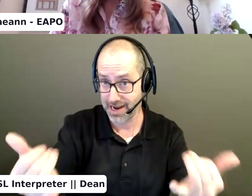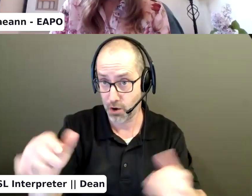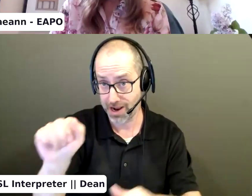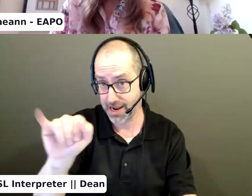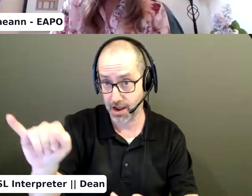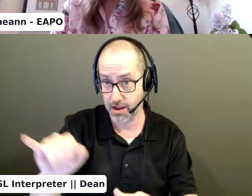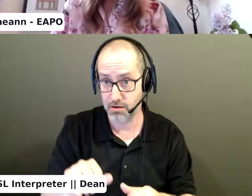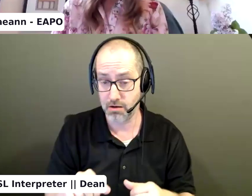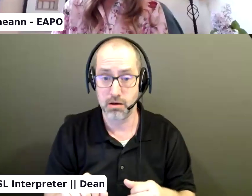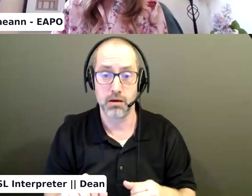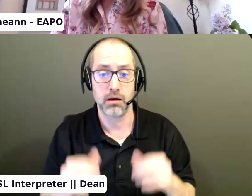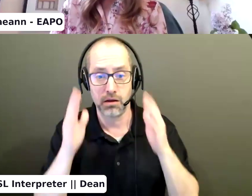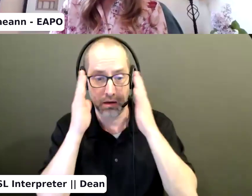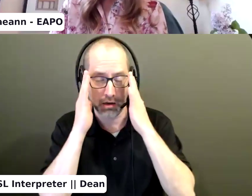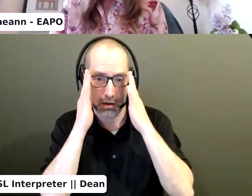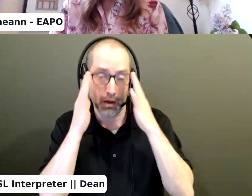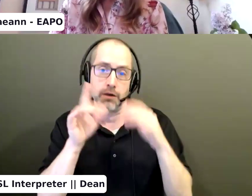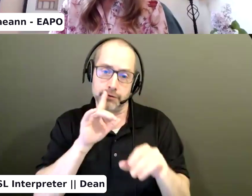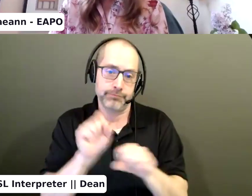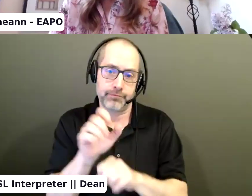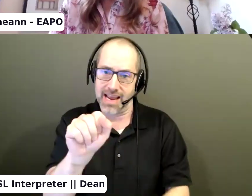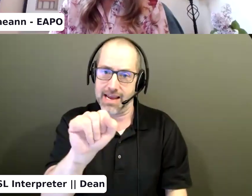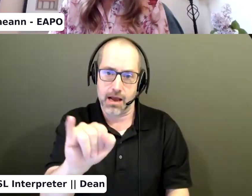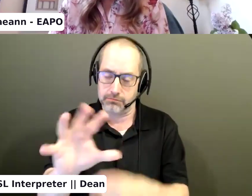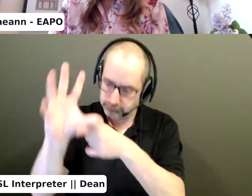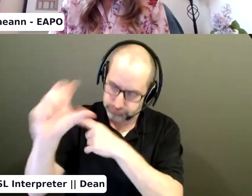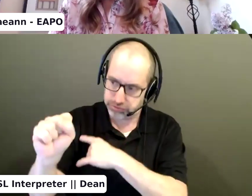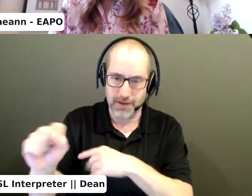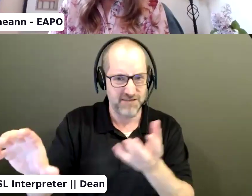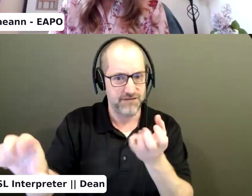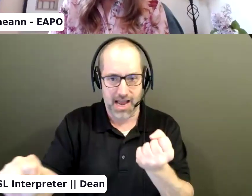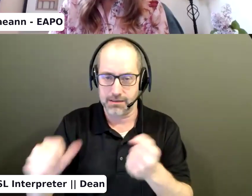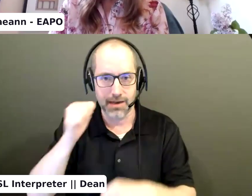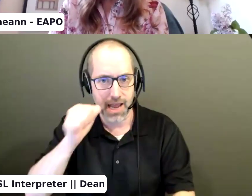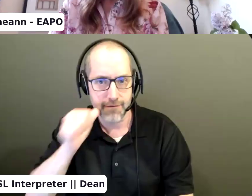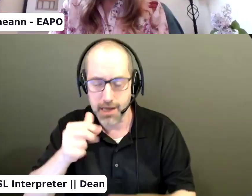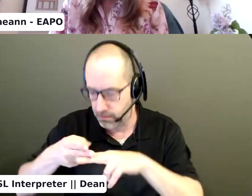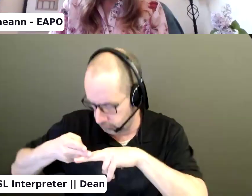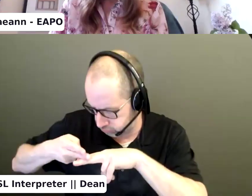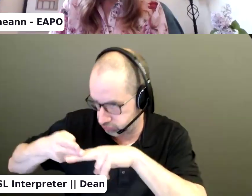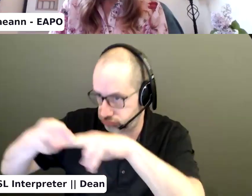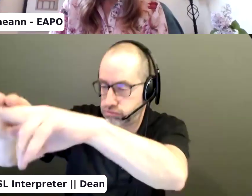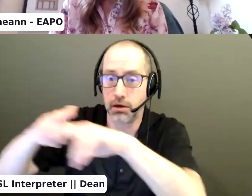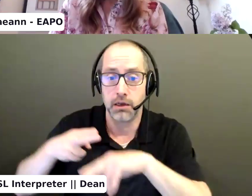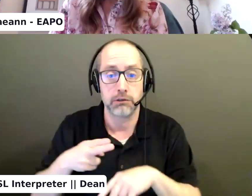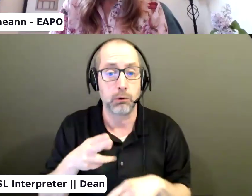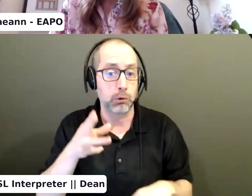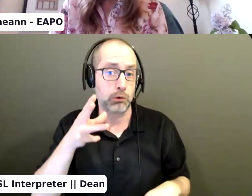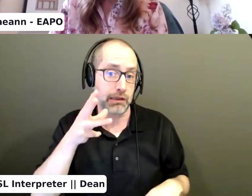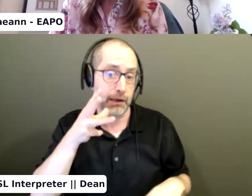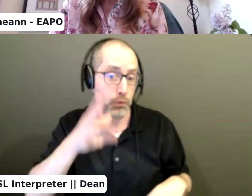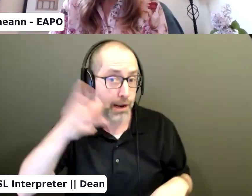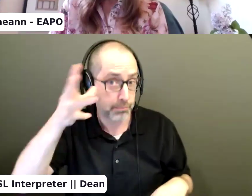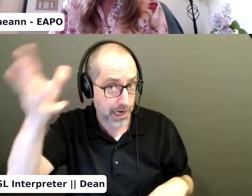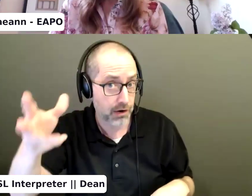I think AI is going a million miles an hour right now and is, developing day by day. I think the grandparent scam is an excellent example